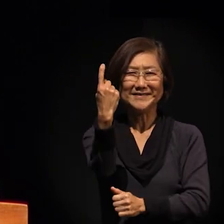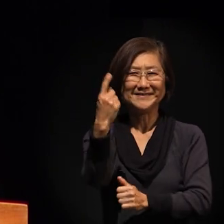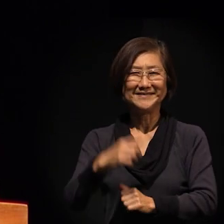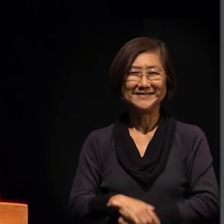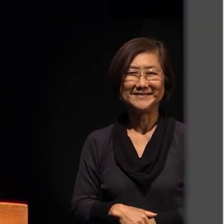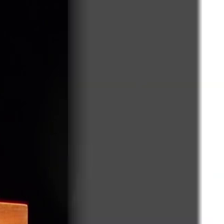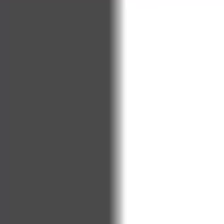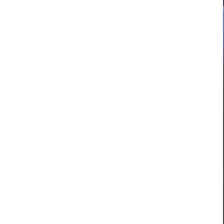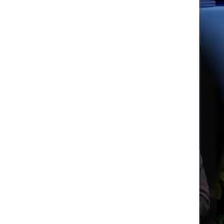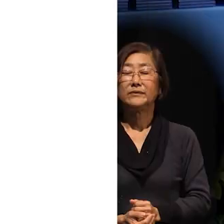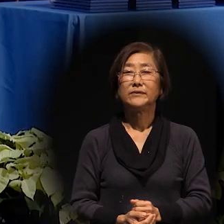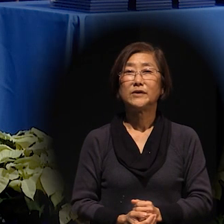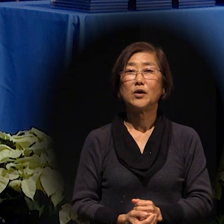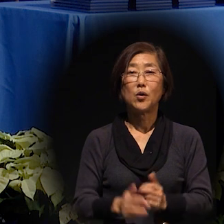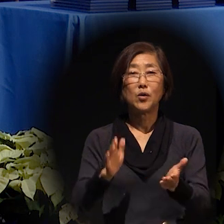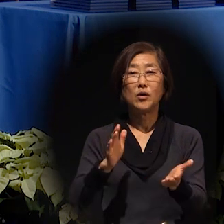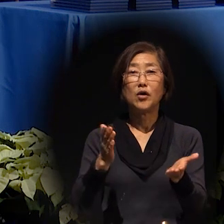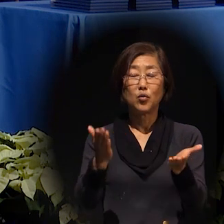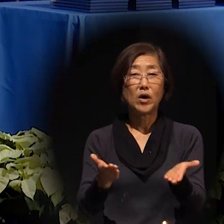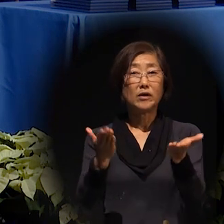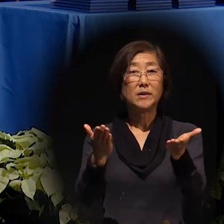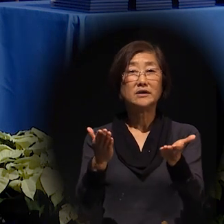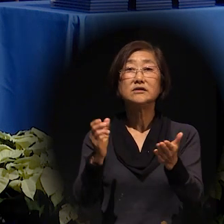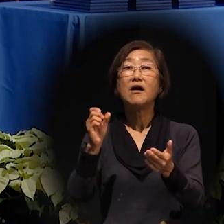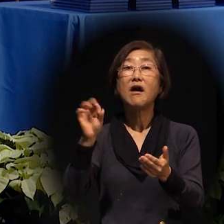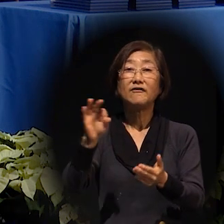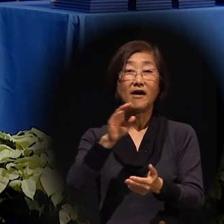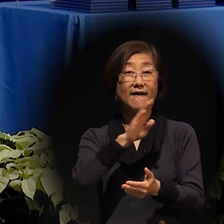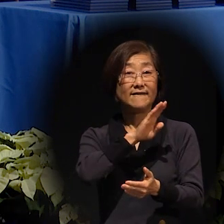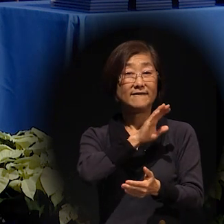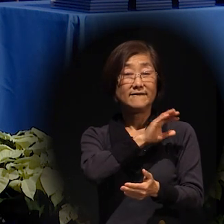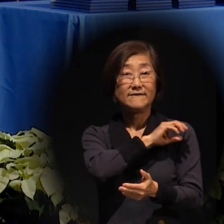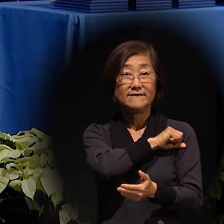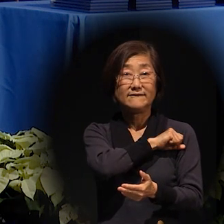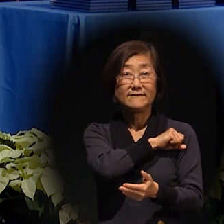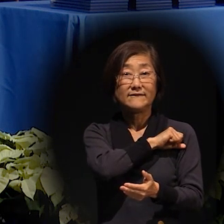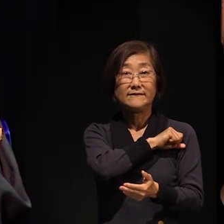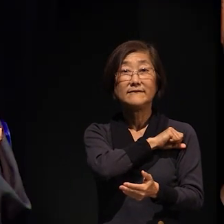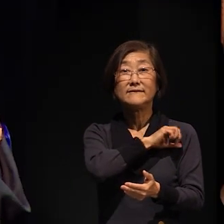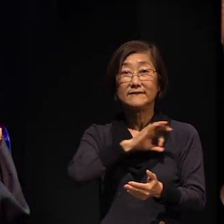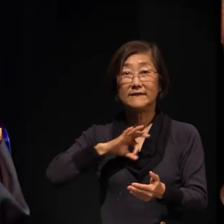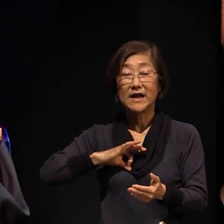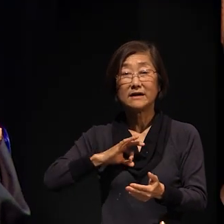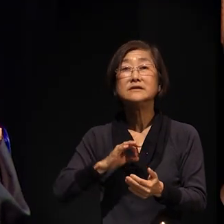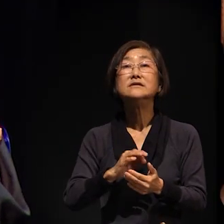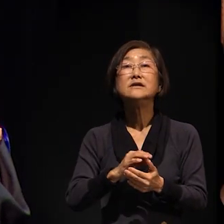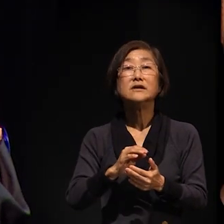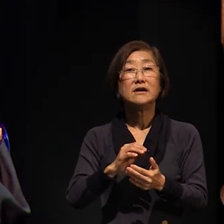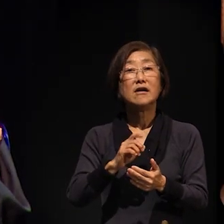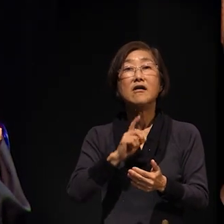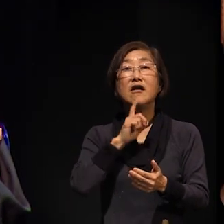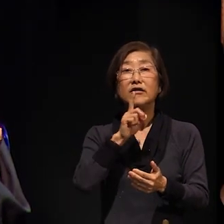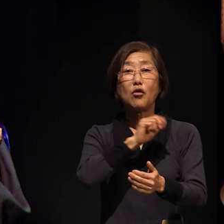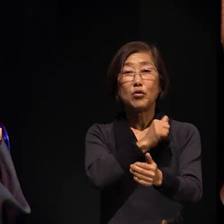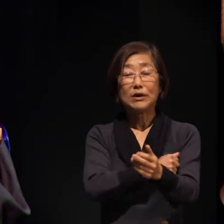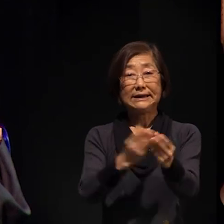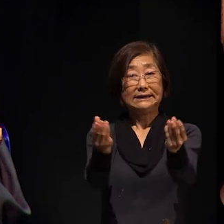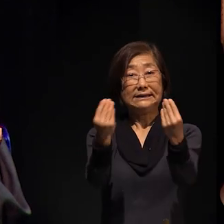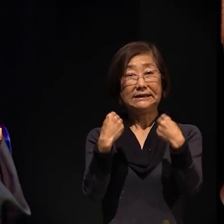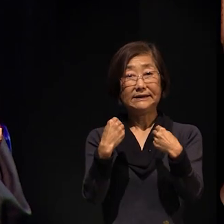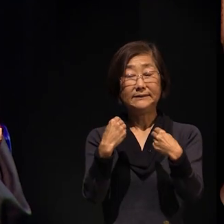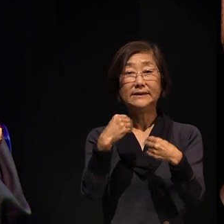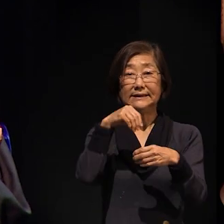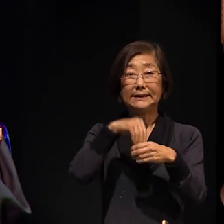everyone. Upon the recommendation of the faculty and by virtue of the